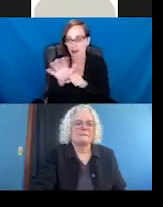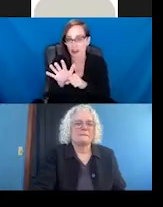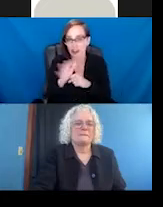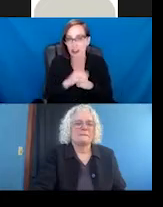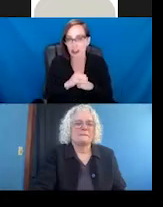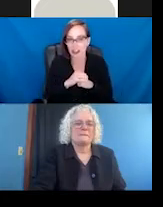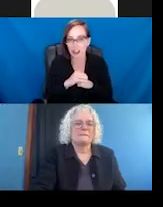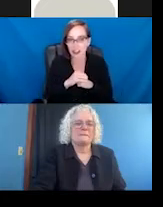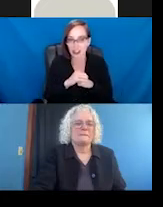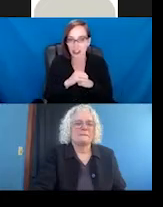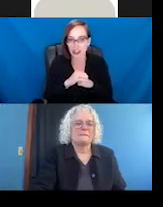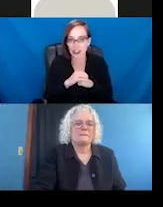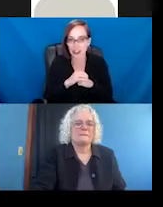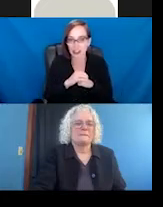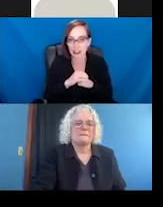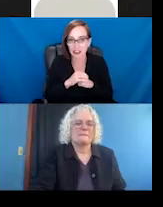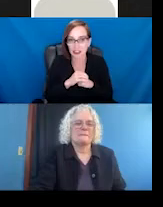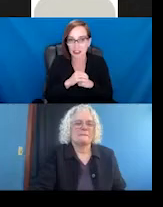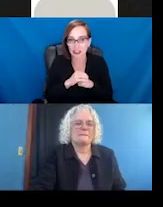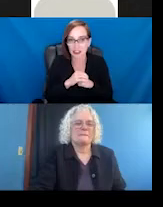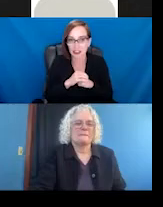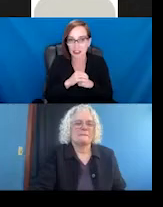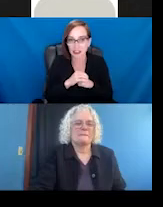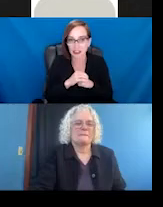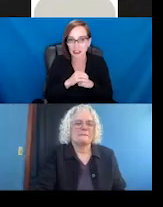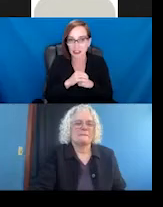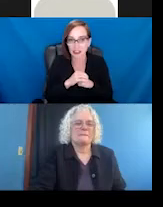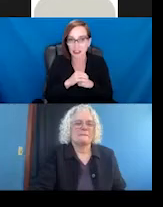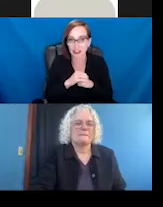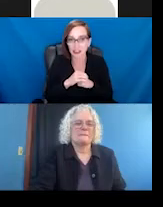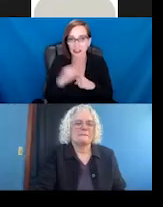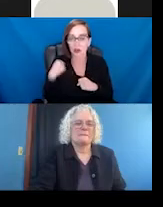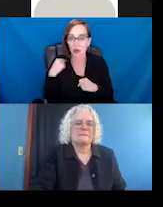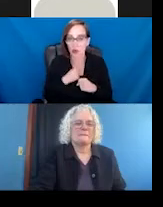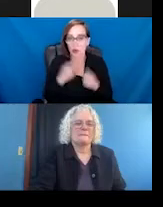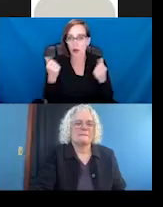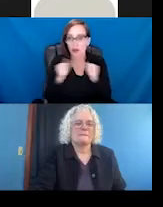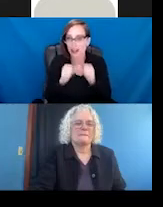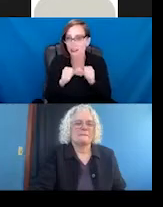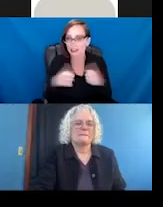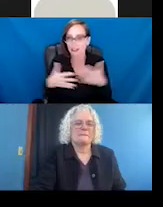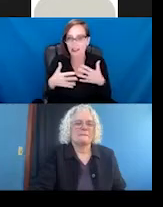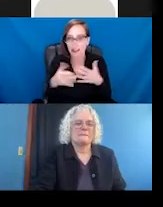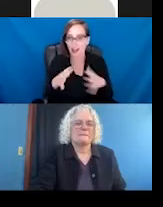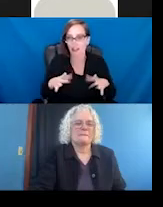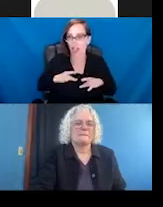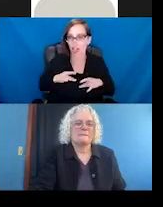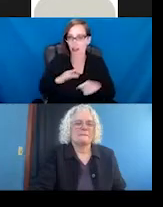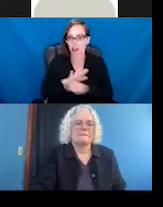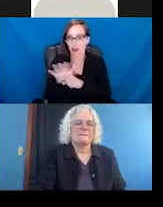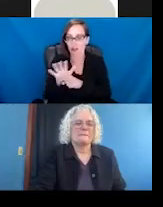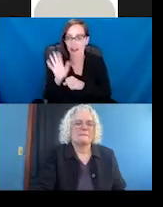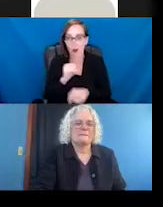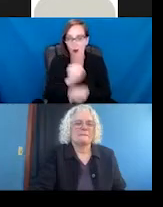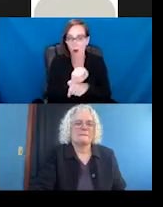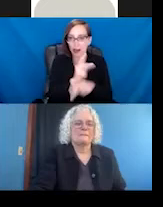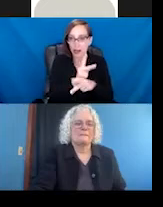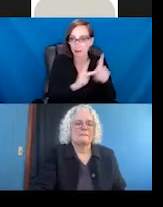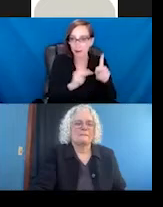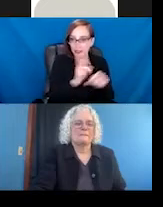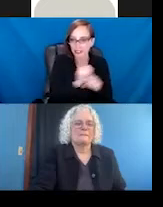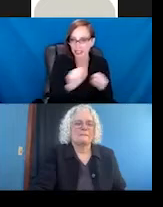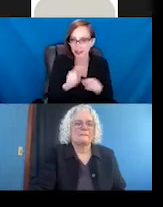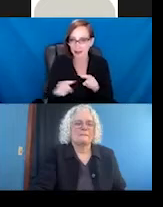struggled with the constant fear of getting COVID. Our work kept others safe, but we often did not